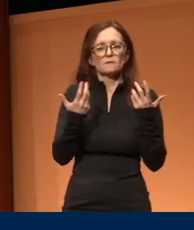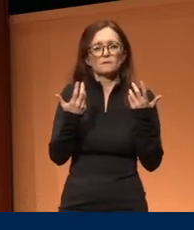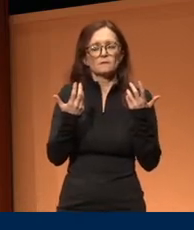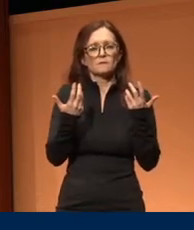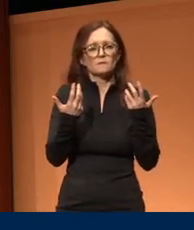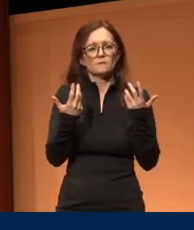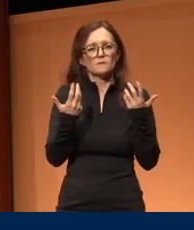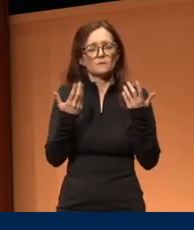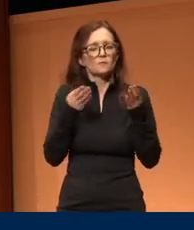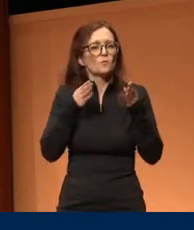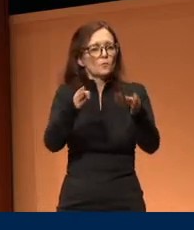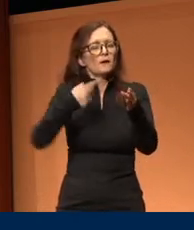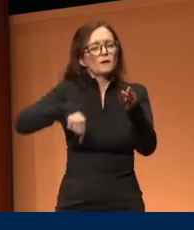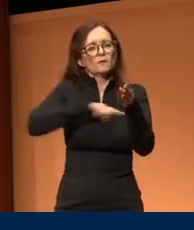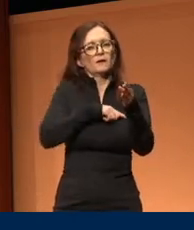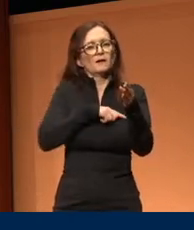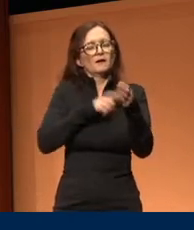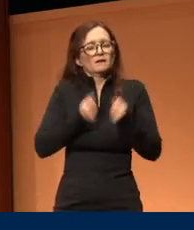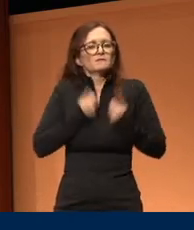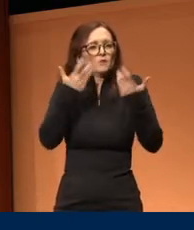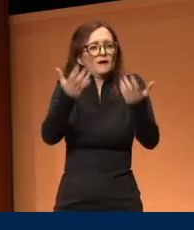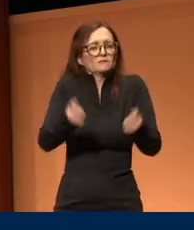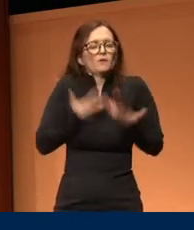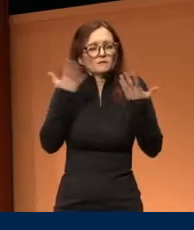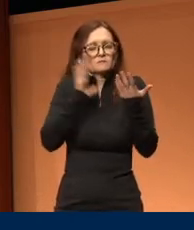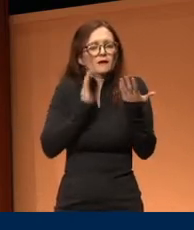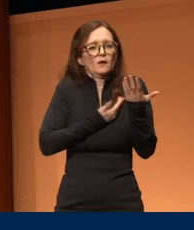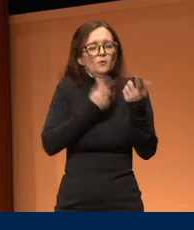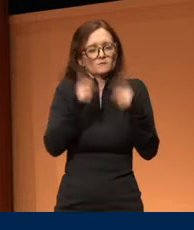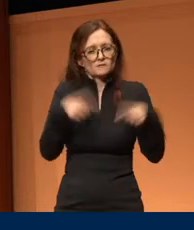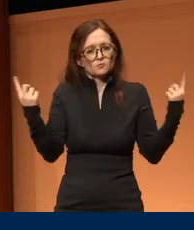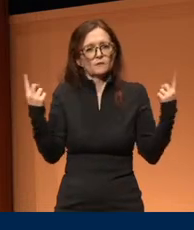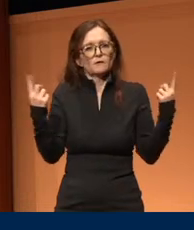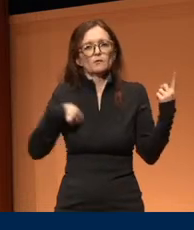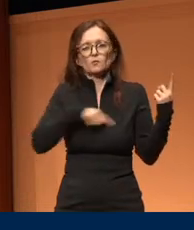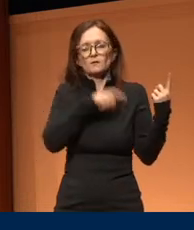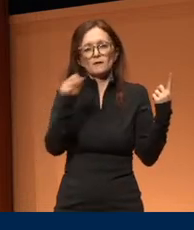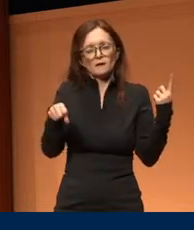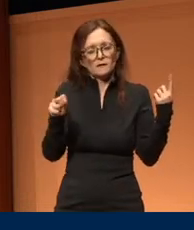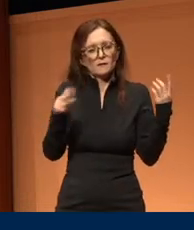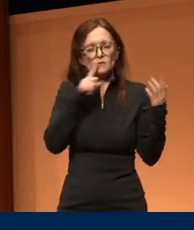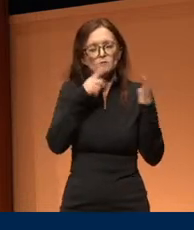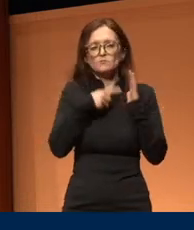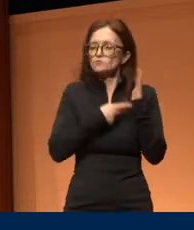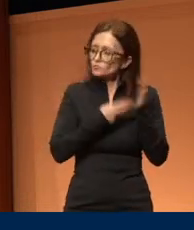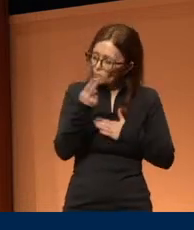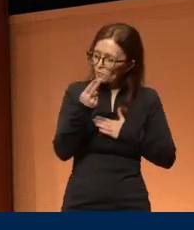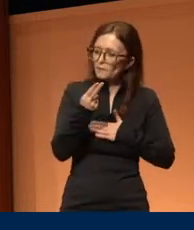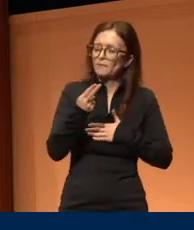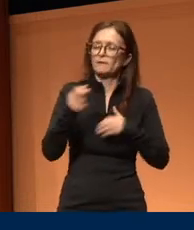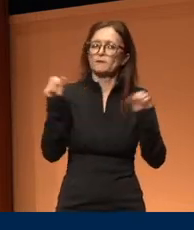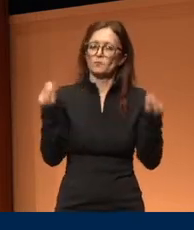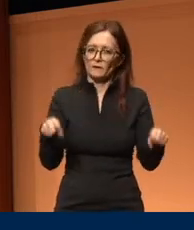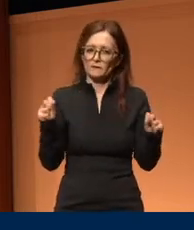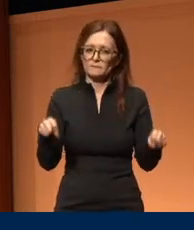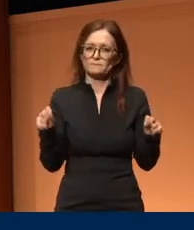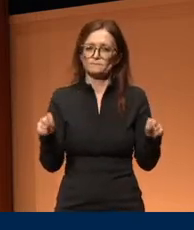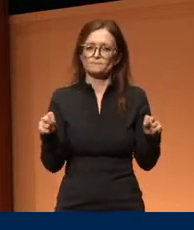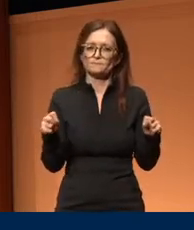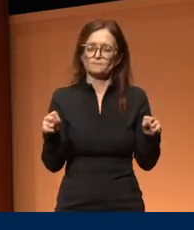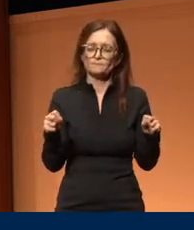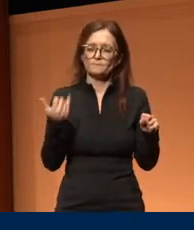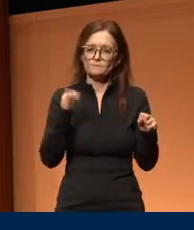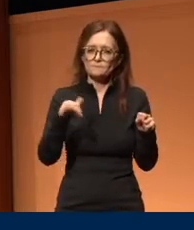It's just the way through which we express our disagreements. And so you can replace true with reasonable, at the end of the day, we're going to still